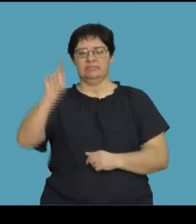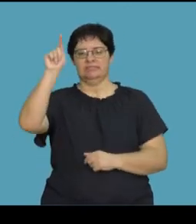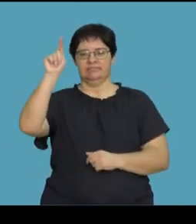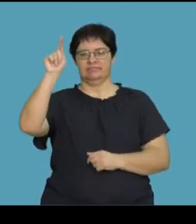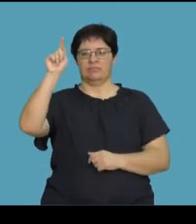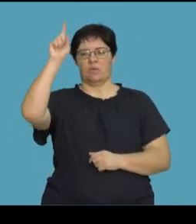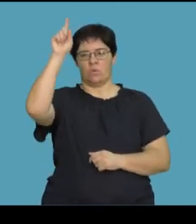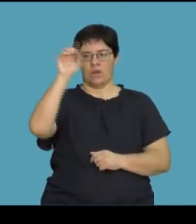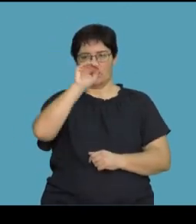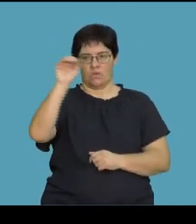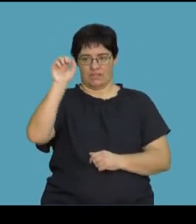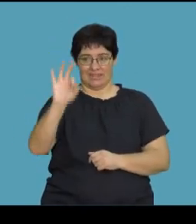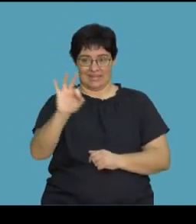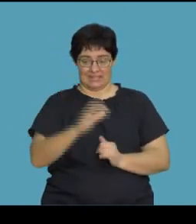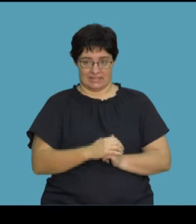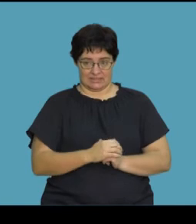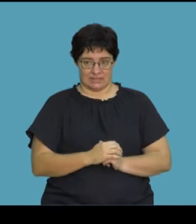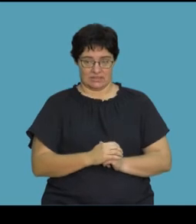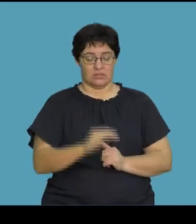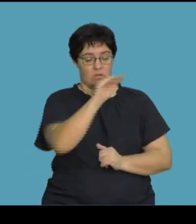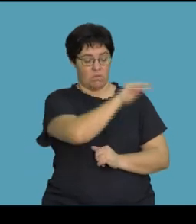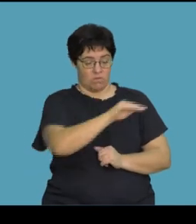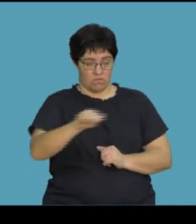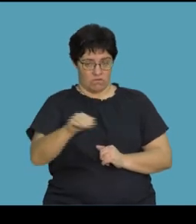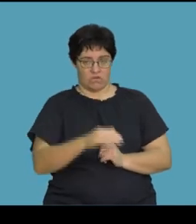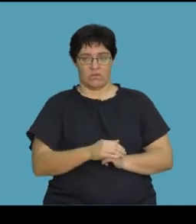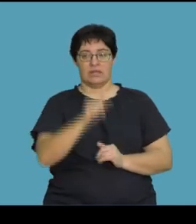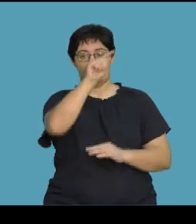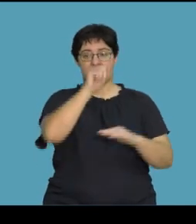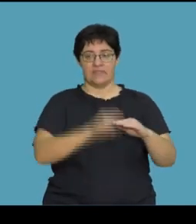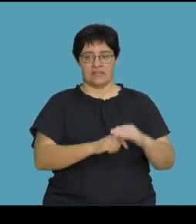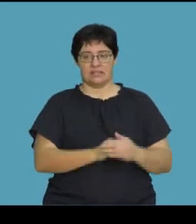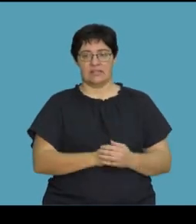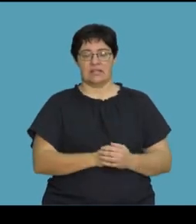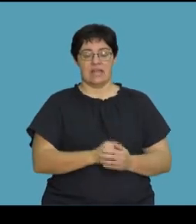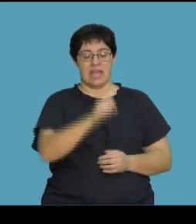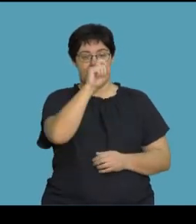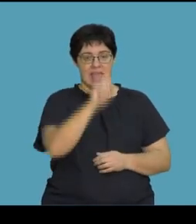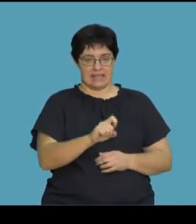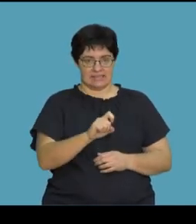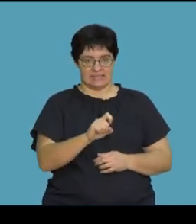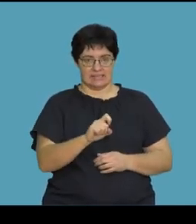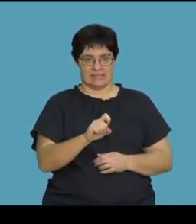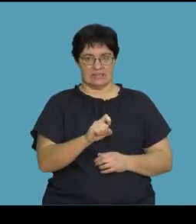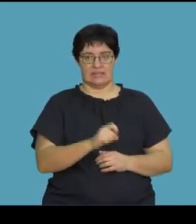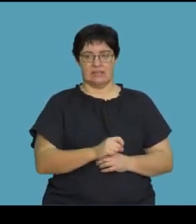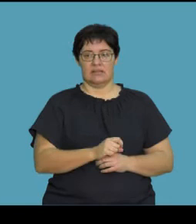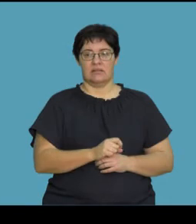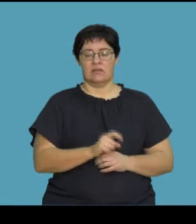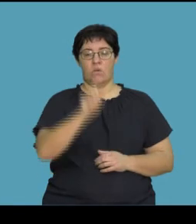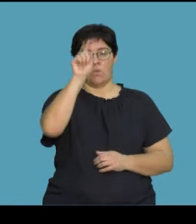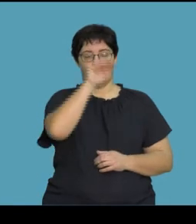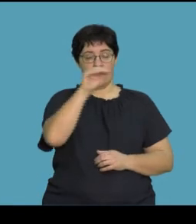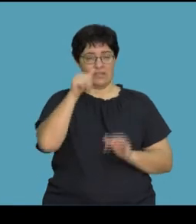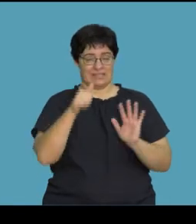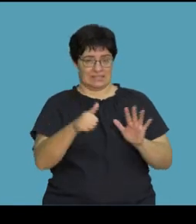by 1 over 3. All of this divided by x to the exponent of 1 over